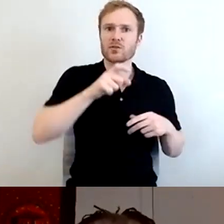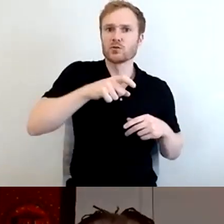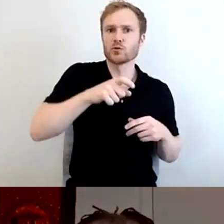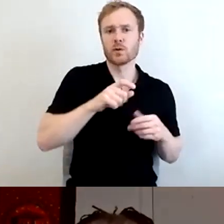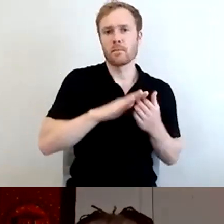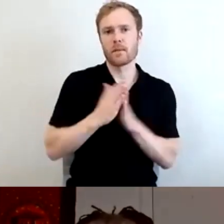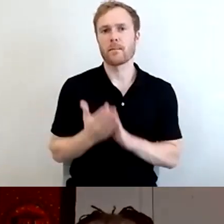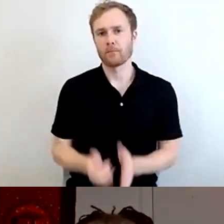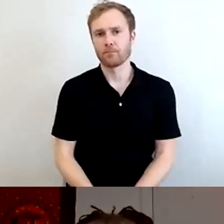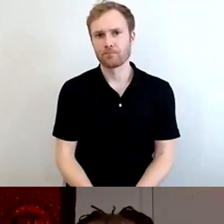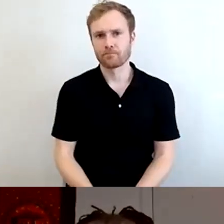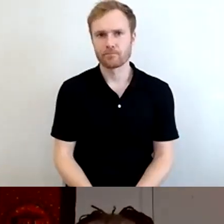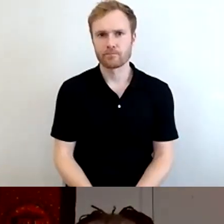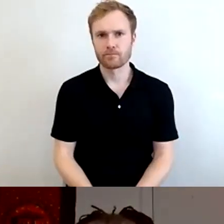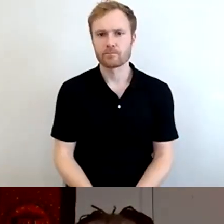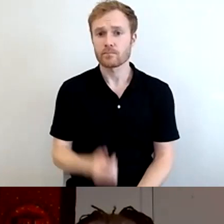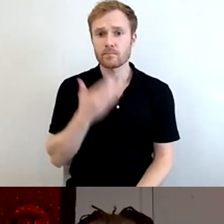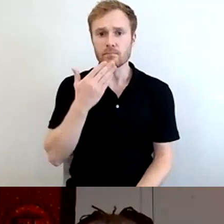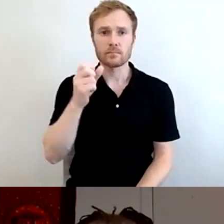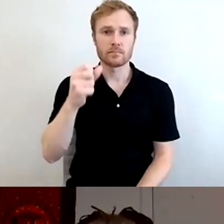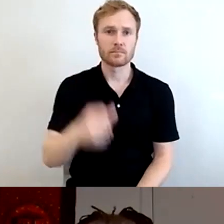Yep. Thank you. Yeah.